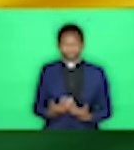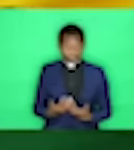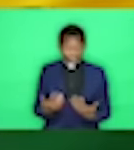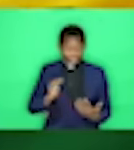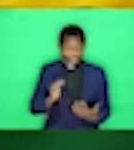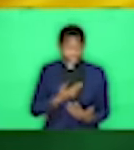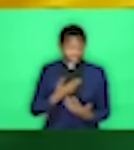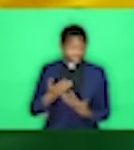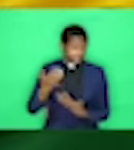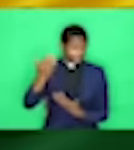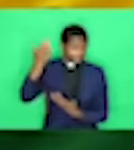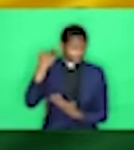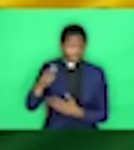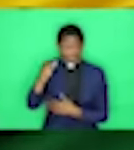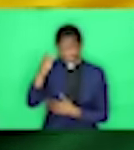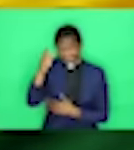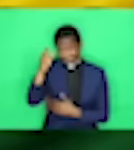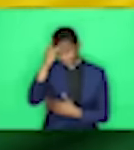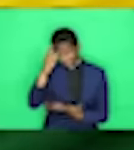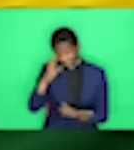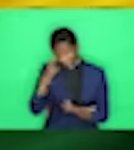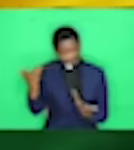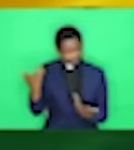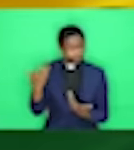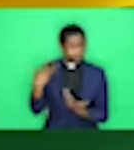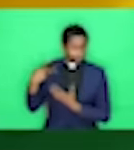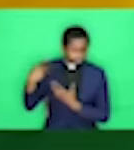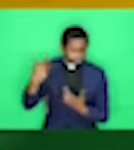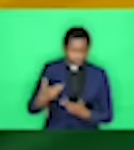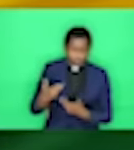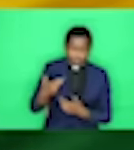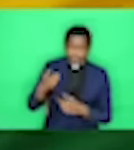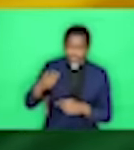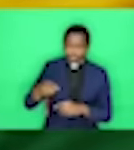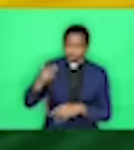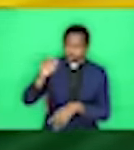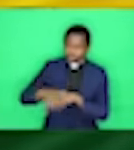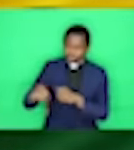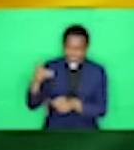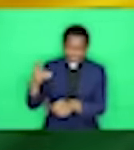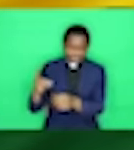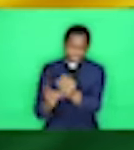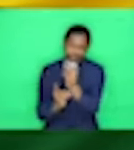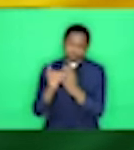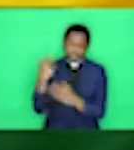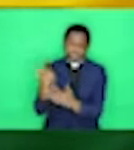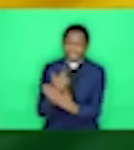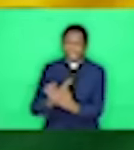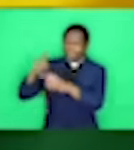forebears place the onus of the development on the land, not on the leaders, but on the